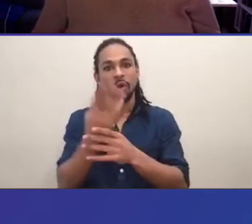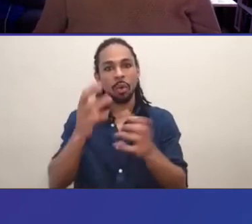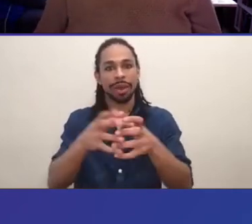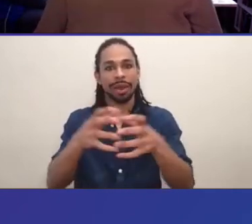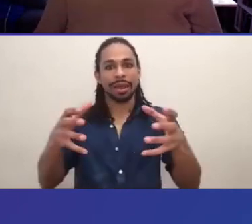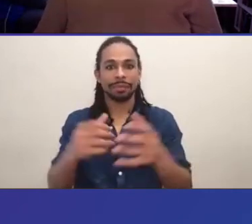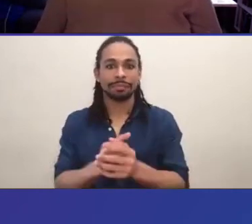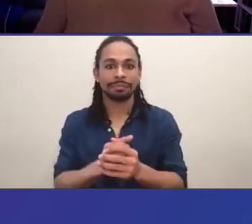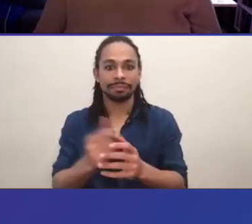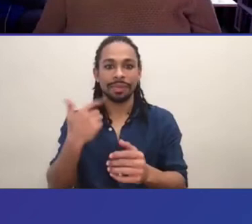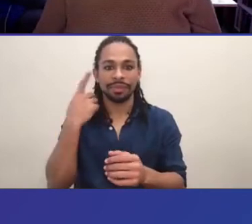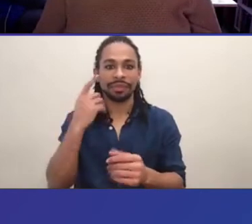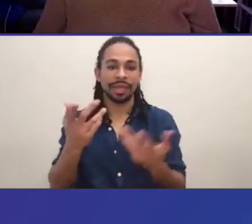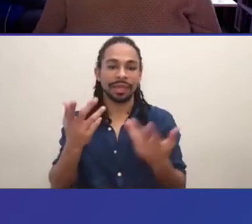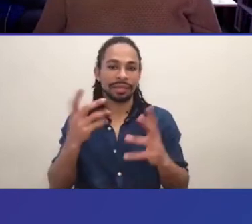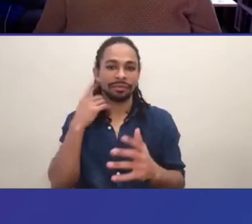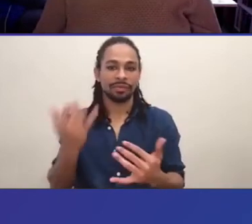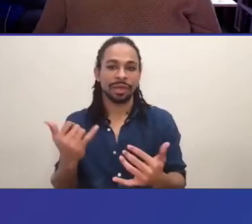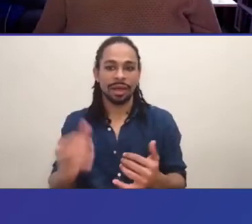I think that's it for now.